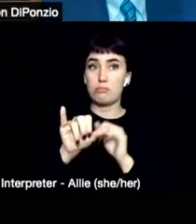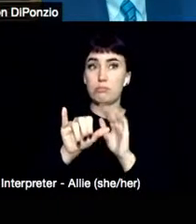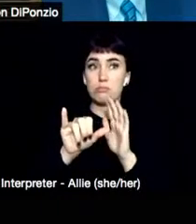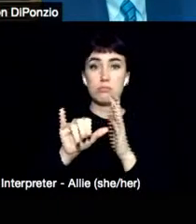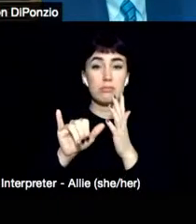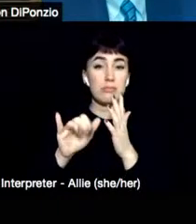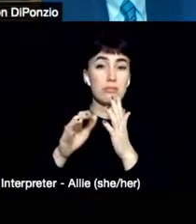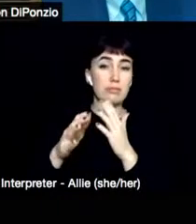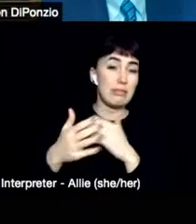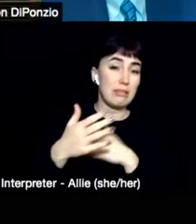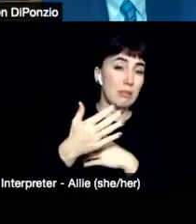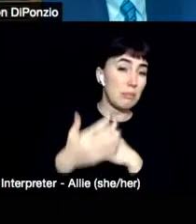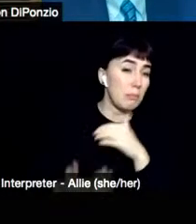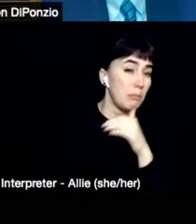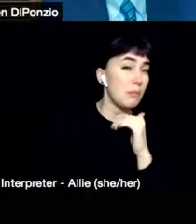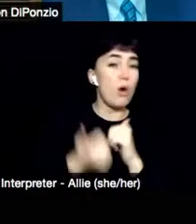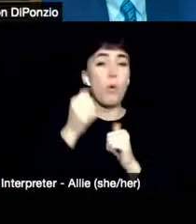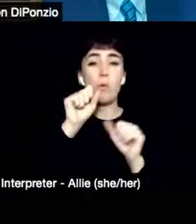greatest extent possible,